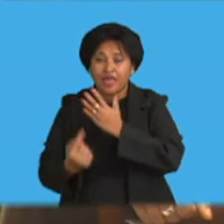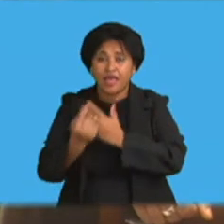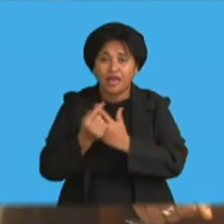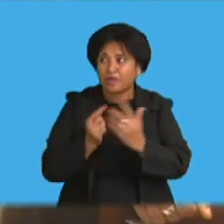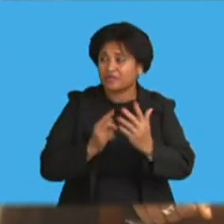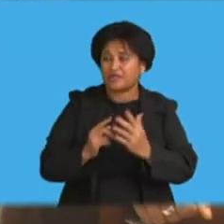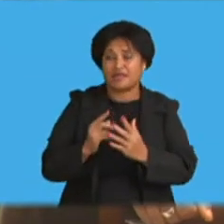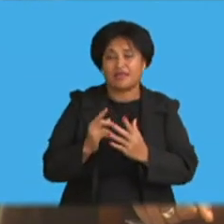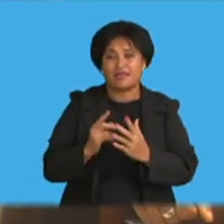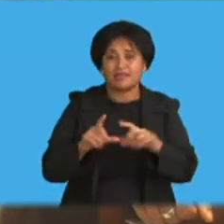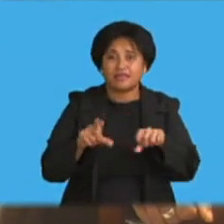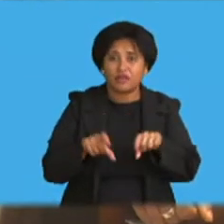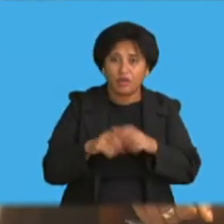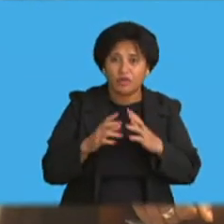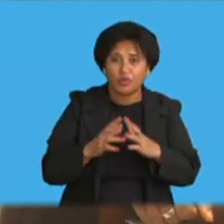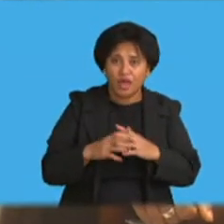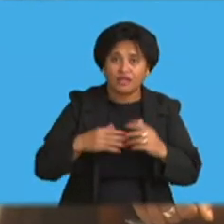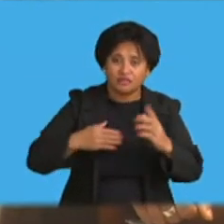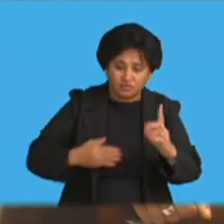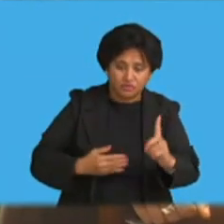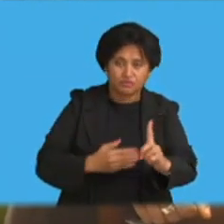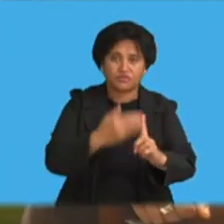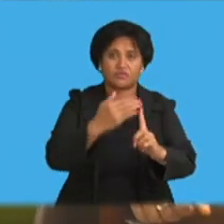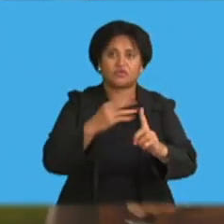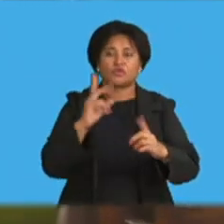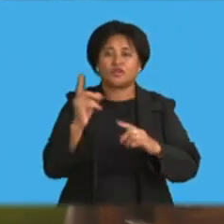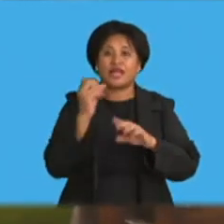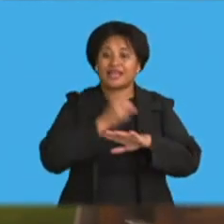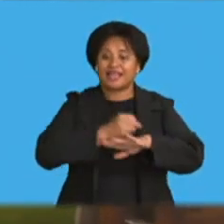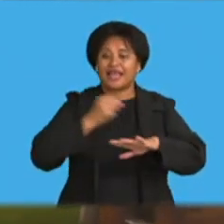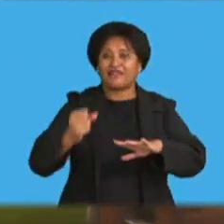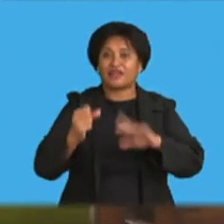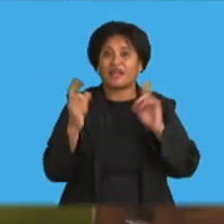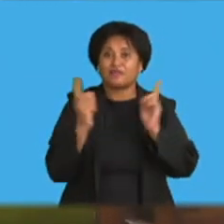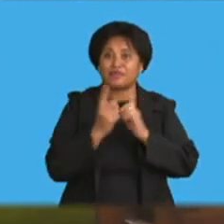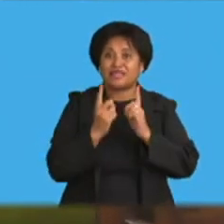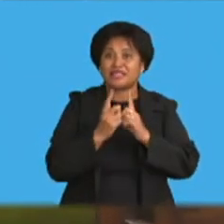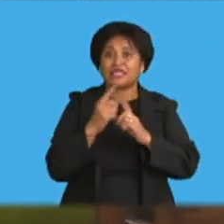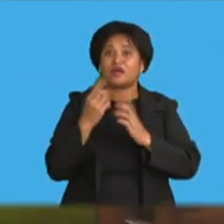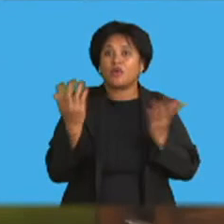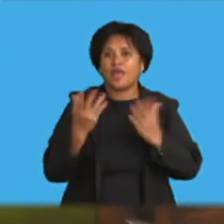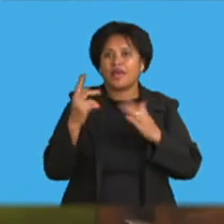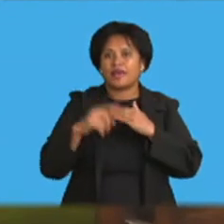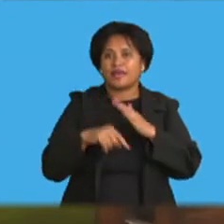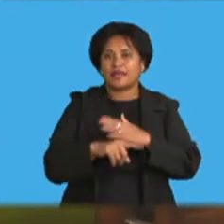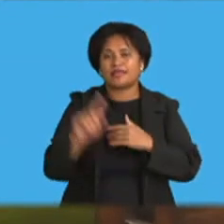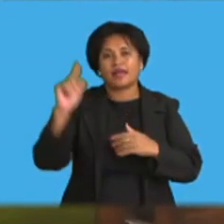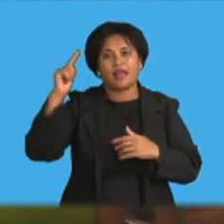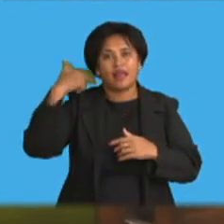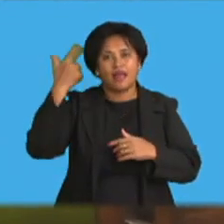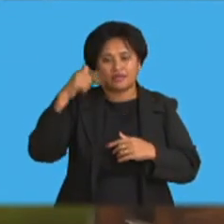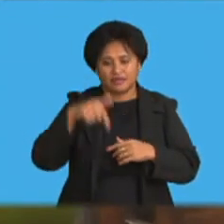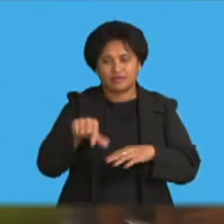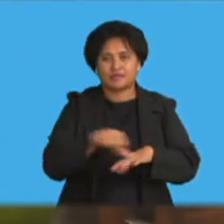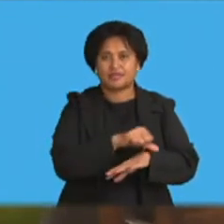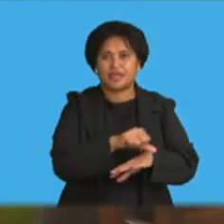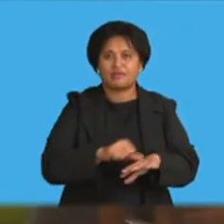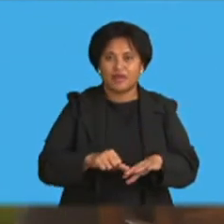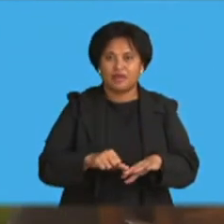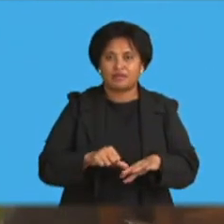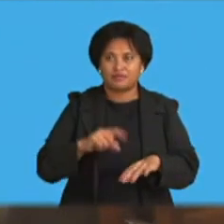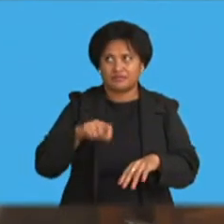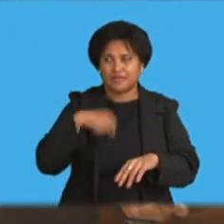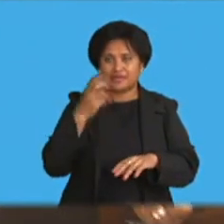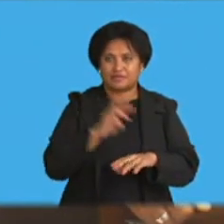the lead-up to the Heads of Government meeting in London this April. During the lunch, Madam Speaker, interestingly,